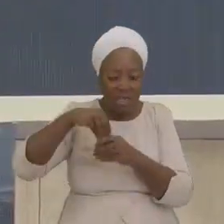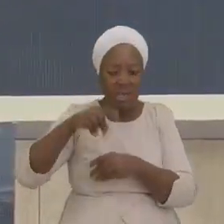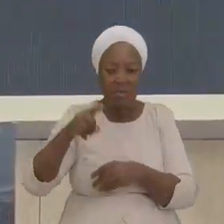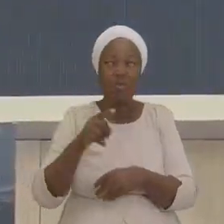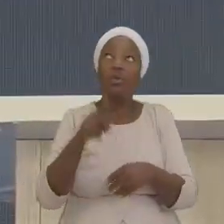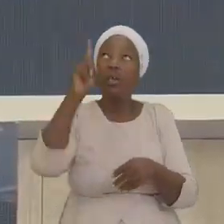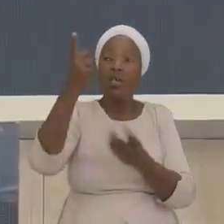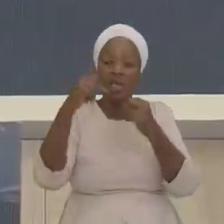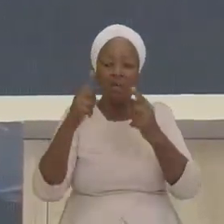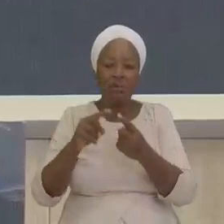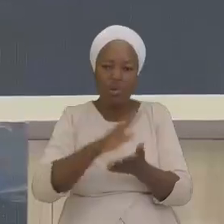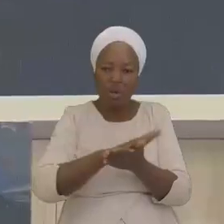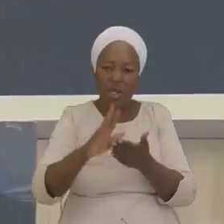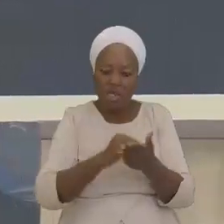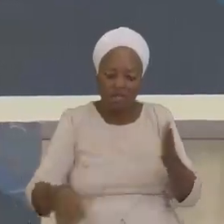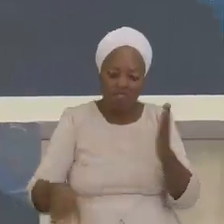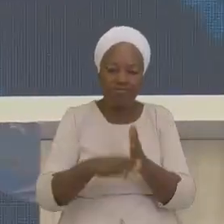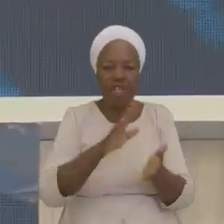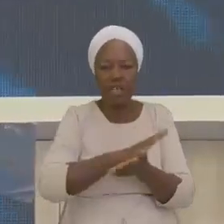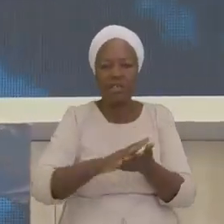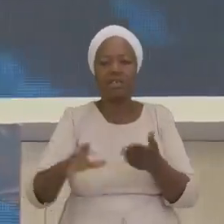He'll wipe them away.